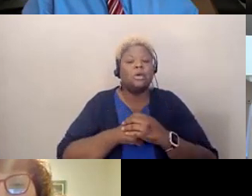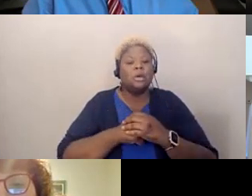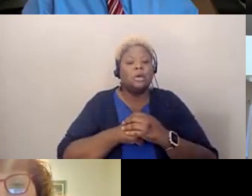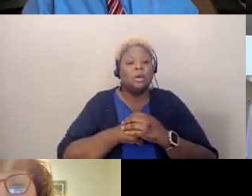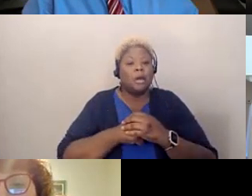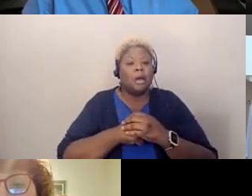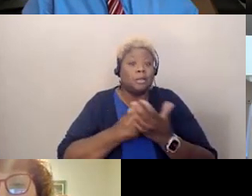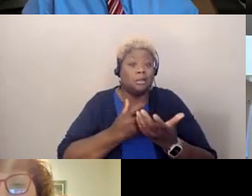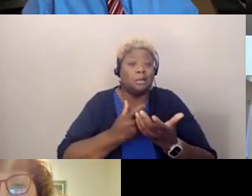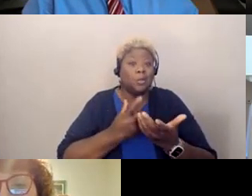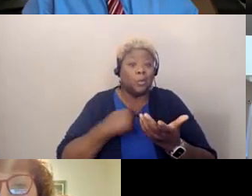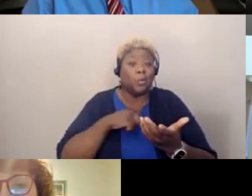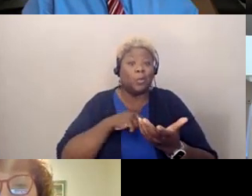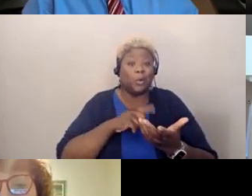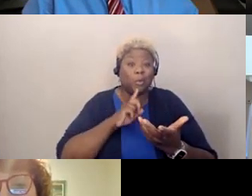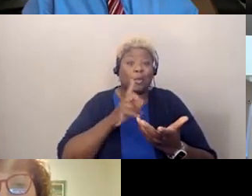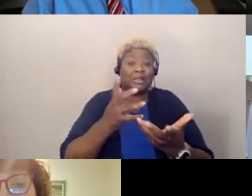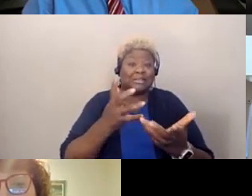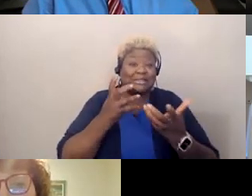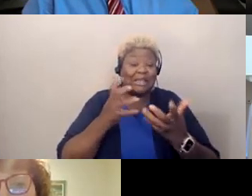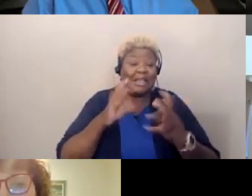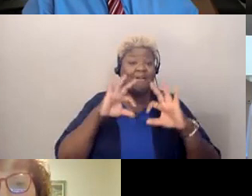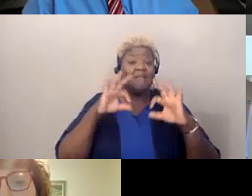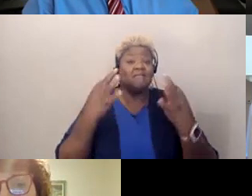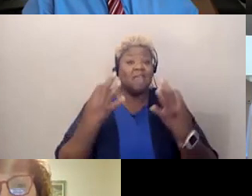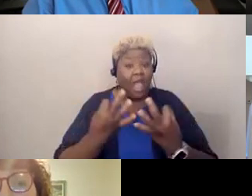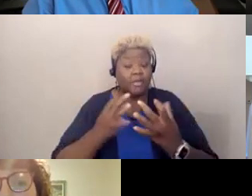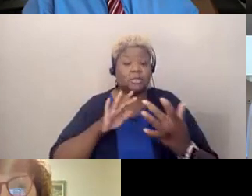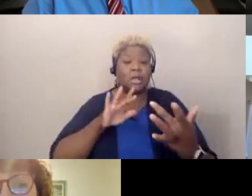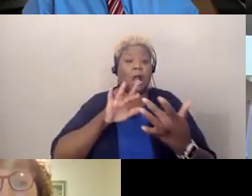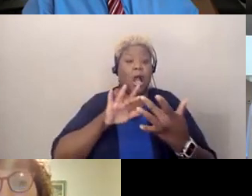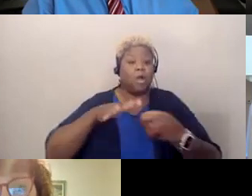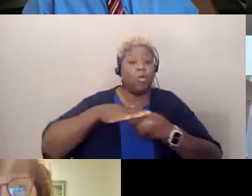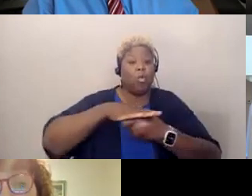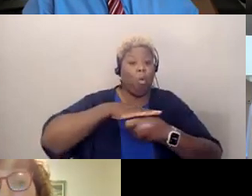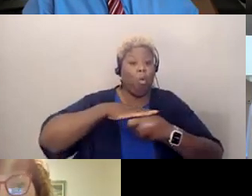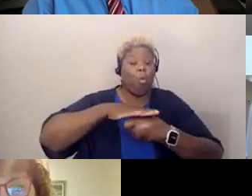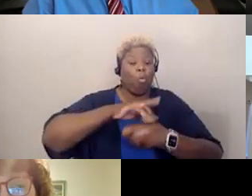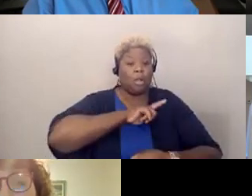We're really seeking families to contact their local